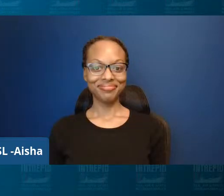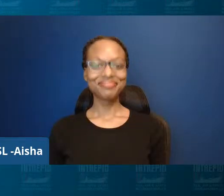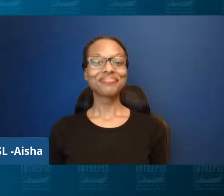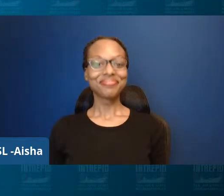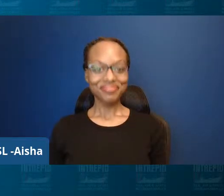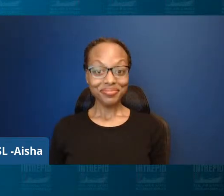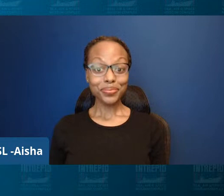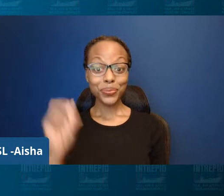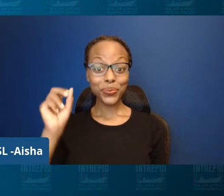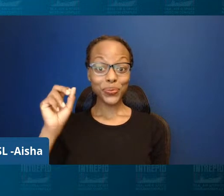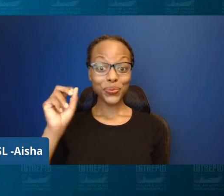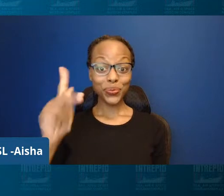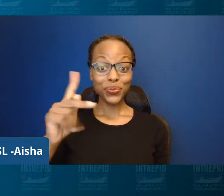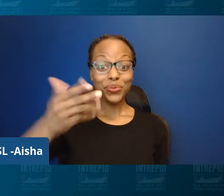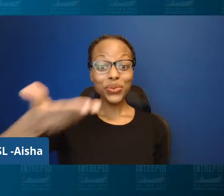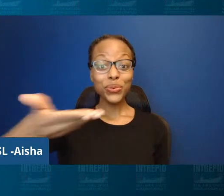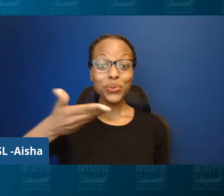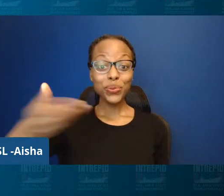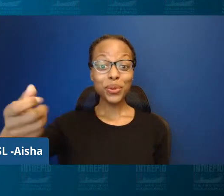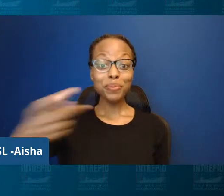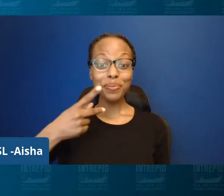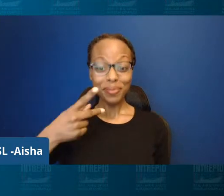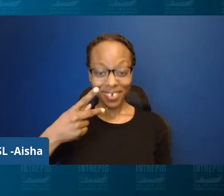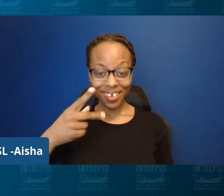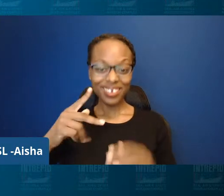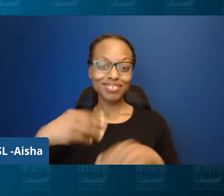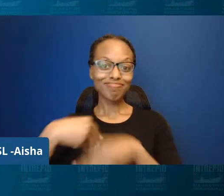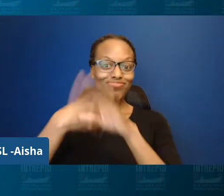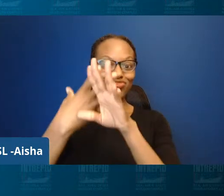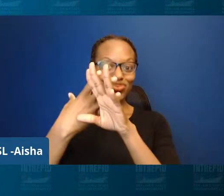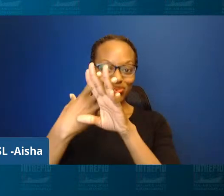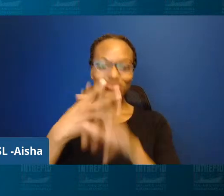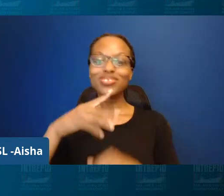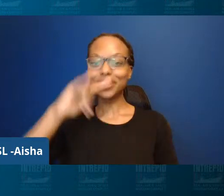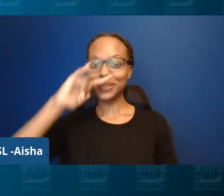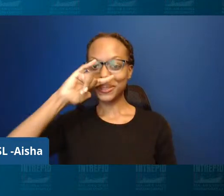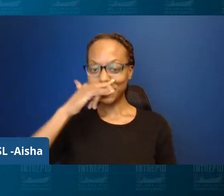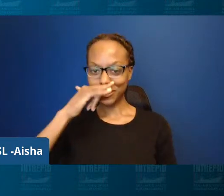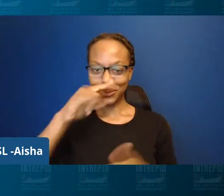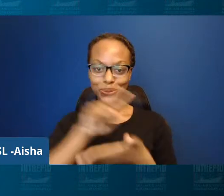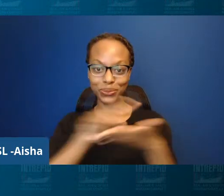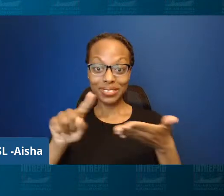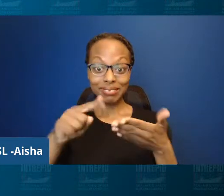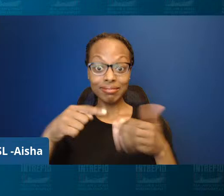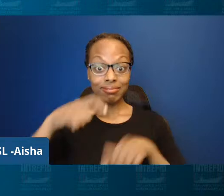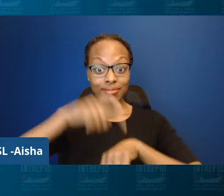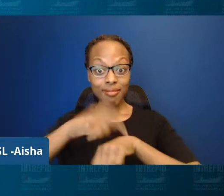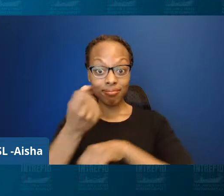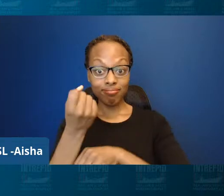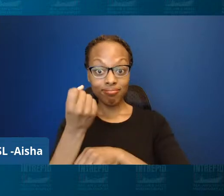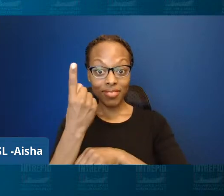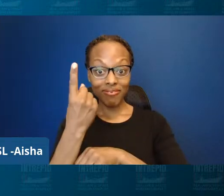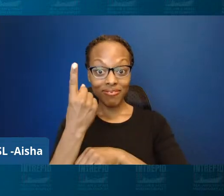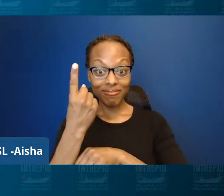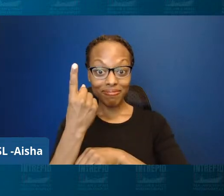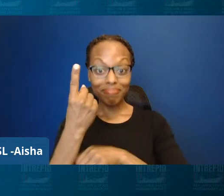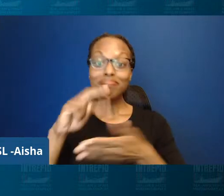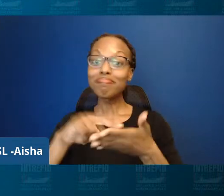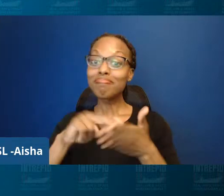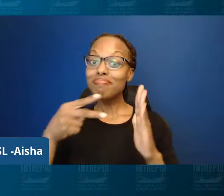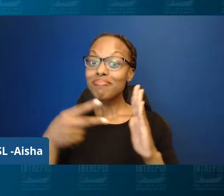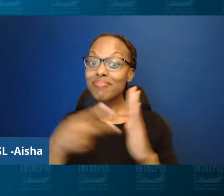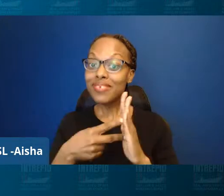All right, my friends, welcome back to Virtual Kids Week. It is 11 o'clock, and that means it is time for some